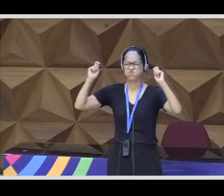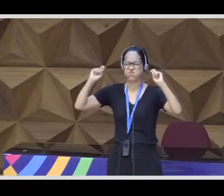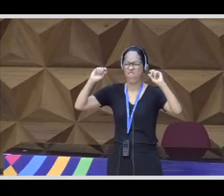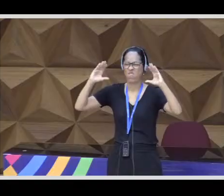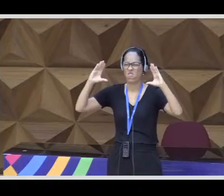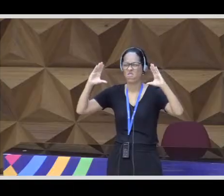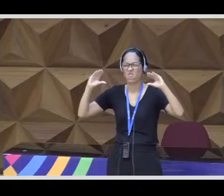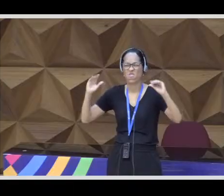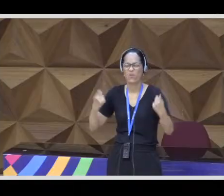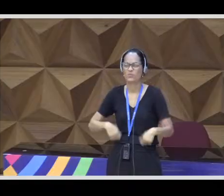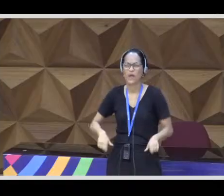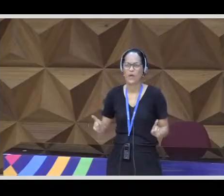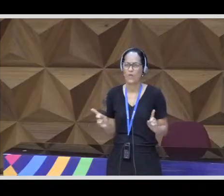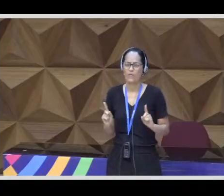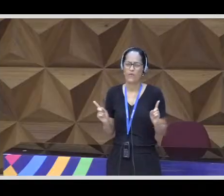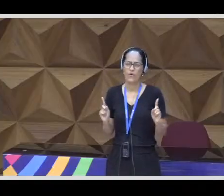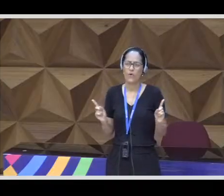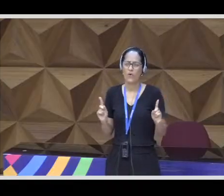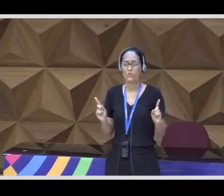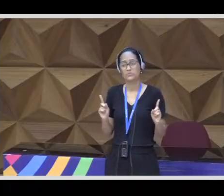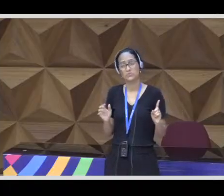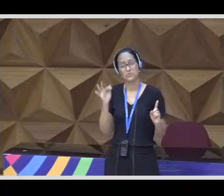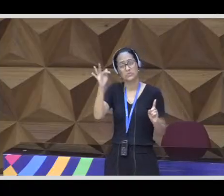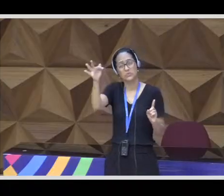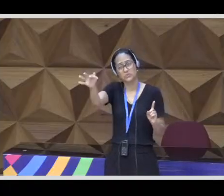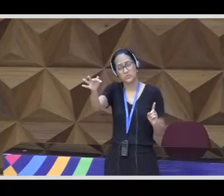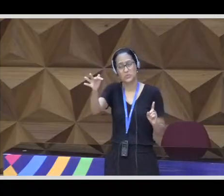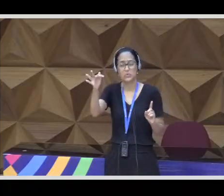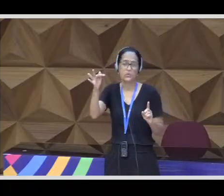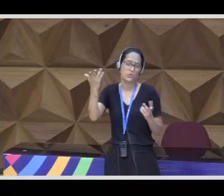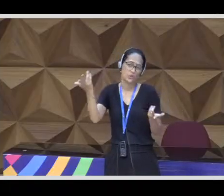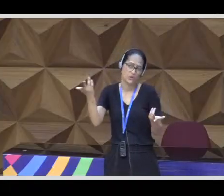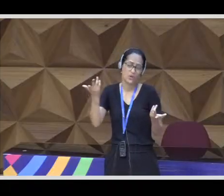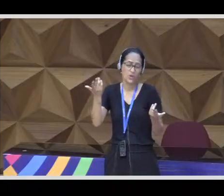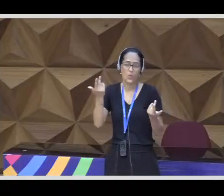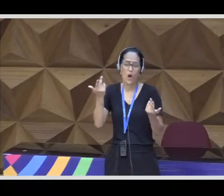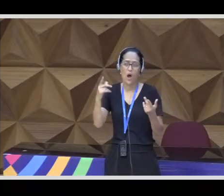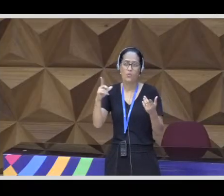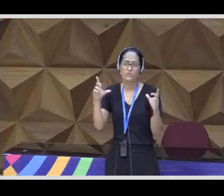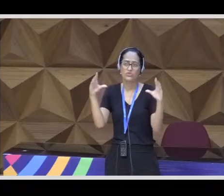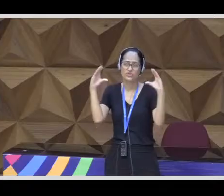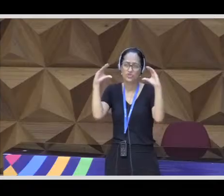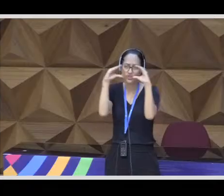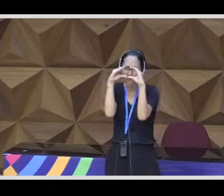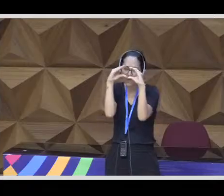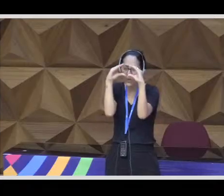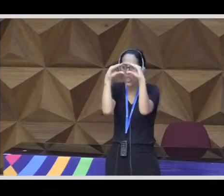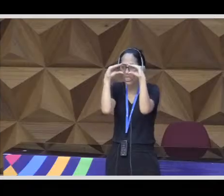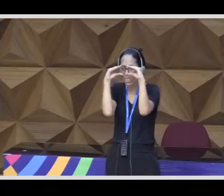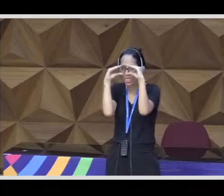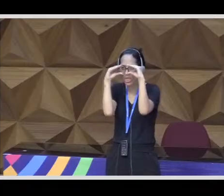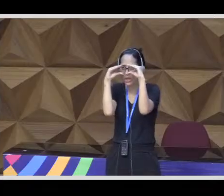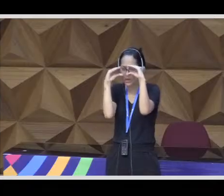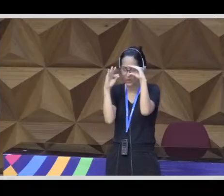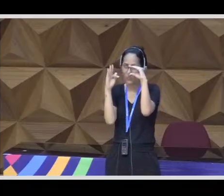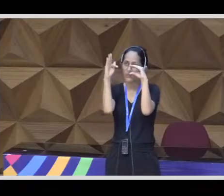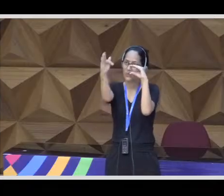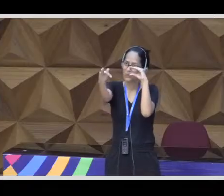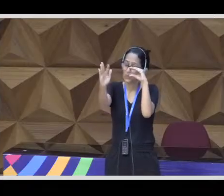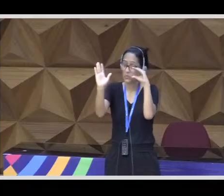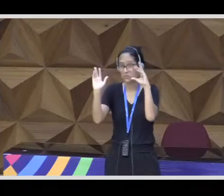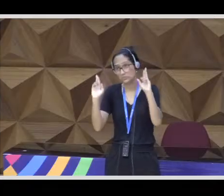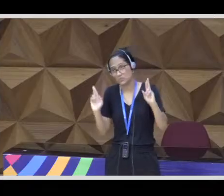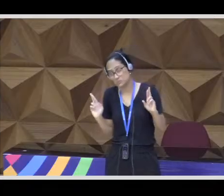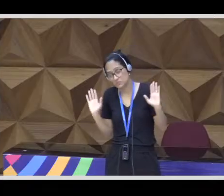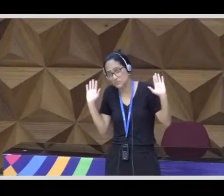is that your glasses, the one I'm wearing or Stephen is wearing, would become the headset. And yeah, but I just wanted you to